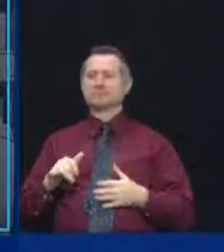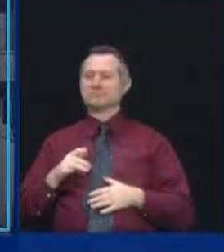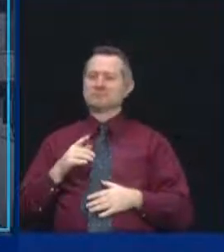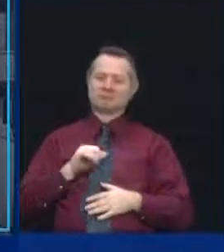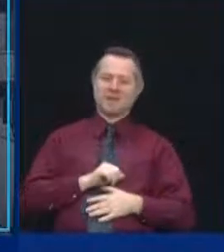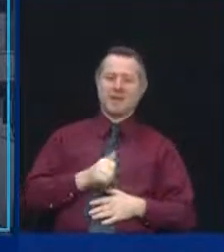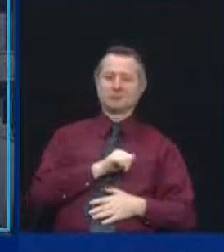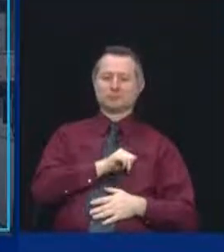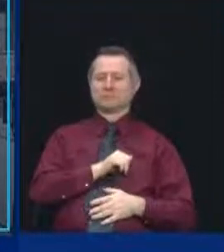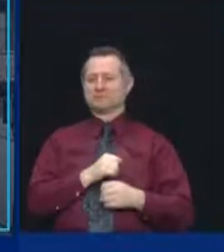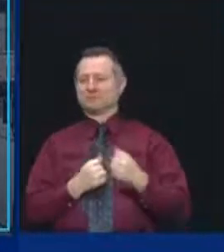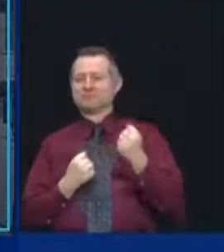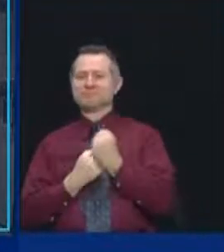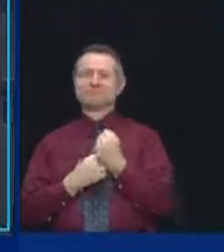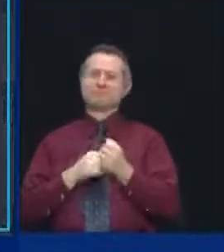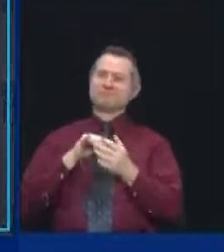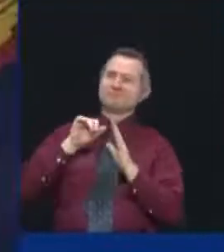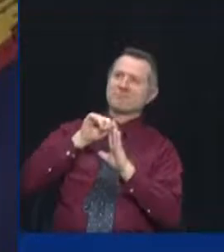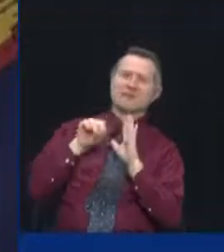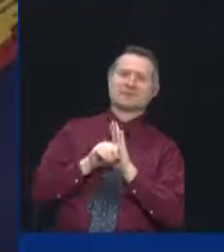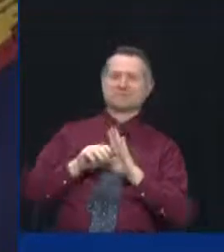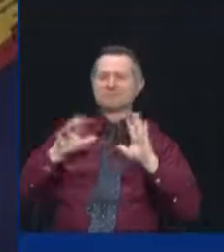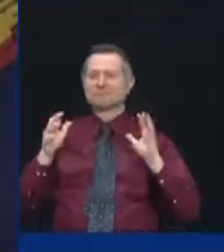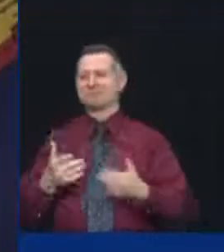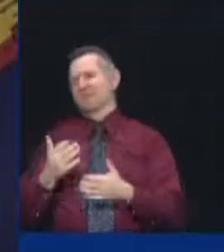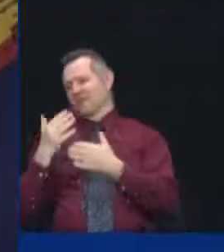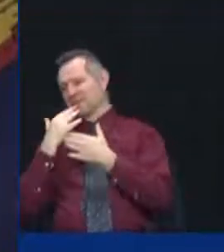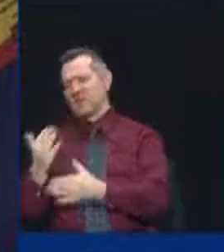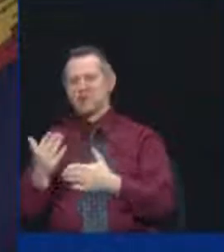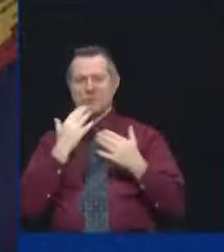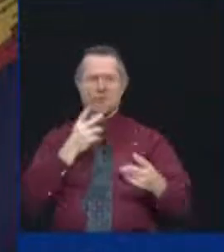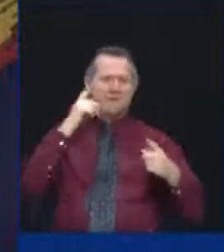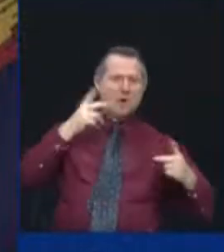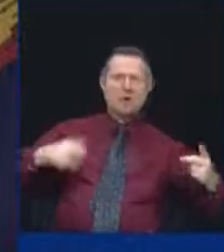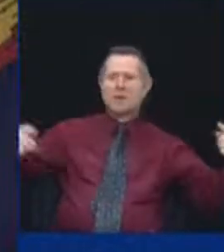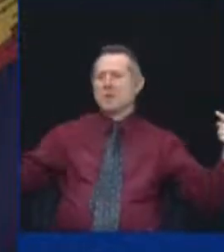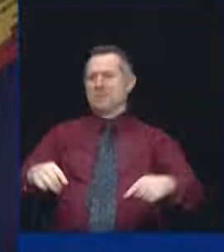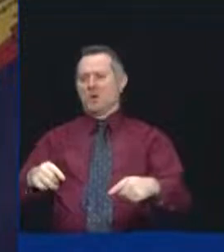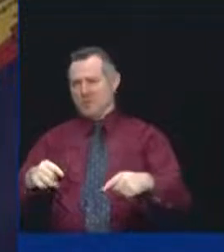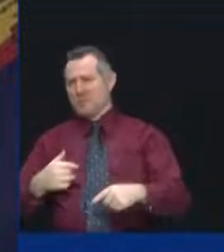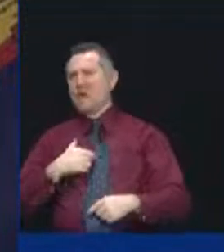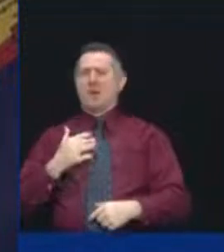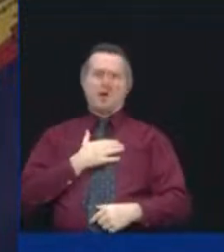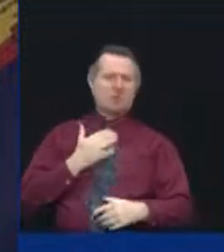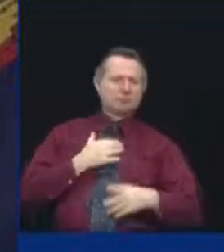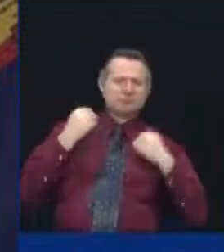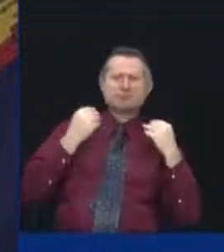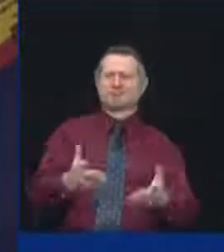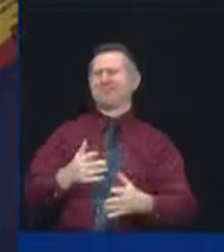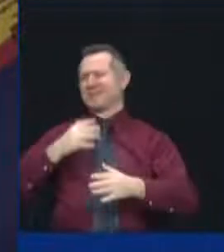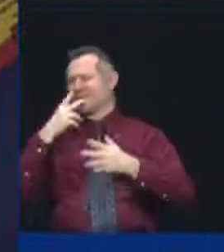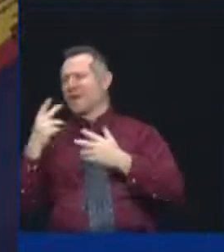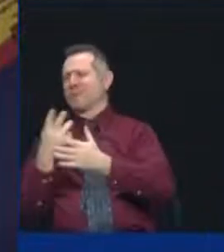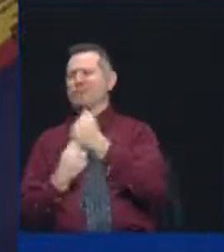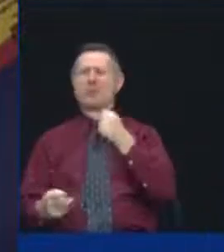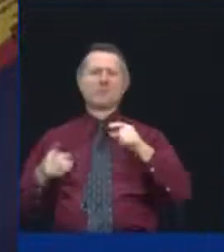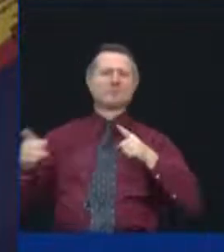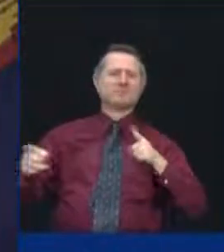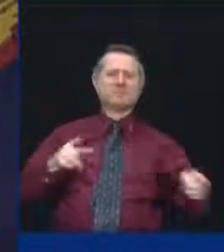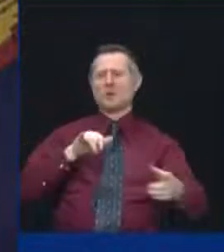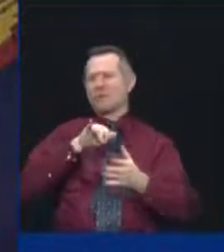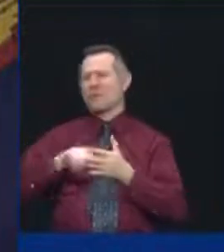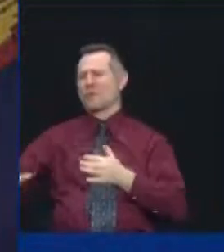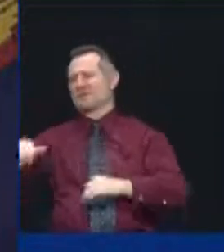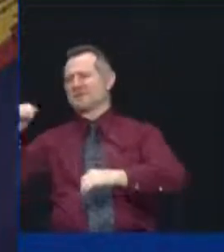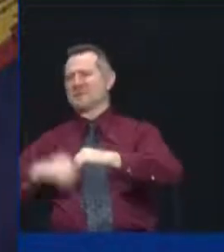Again, I thank them for being here, and I thank them for their generosity, and I thank them for being New York tough. They say, you're tough. You